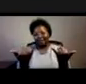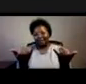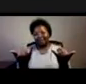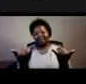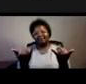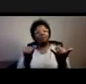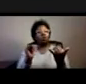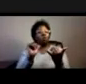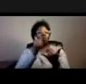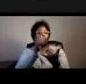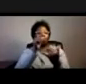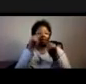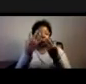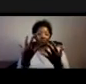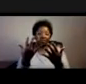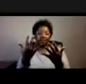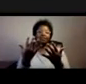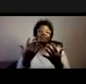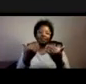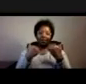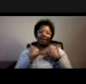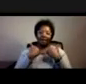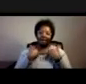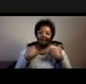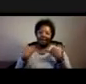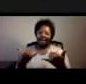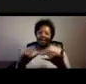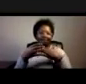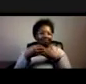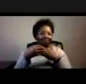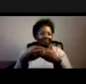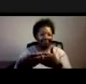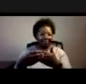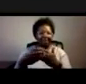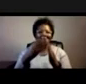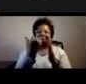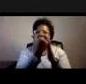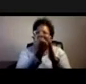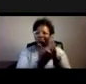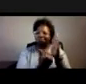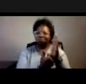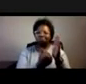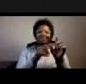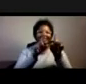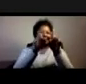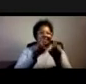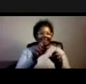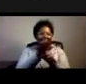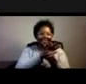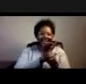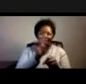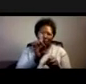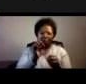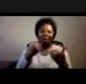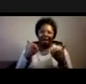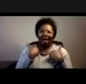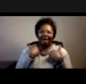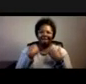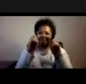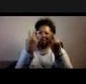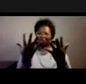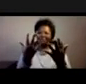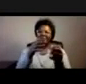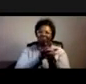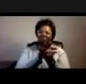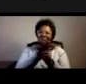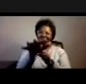coronavirus pandemic, information as well as guidances and a list of our testing sites, and as well as our vaccination sites where you can go get your vaccine